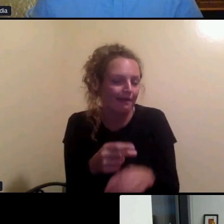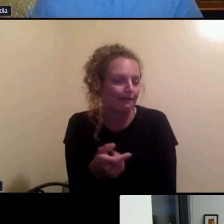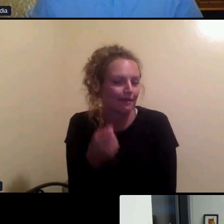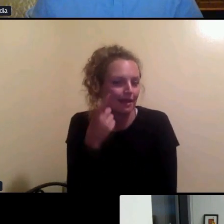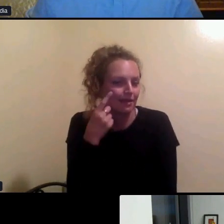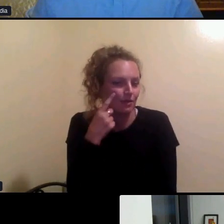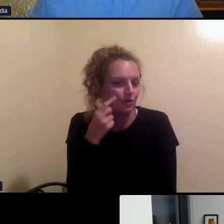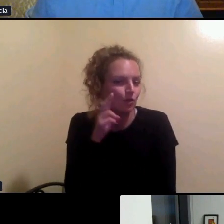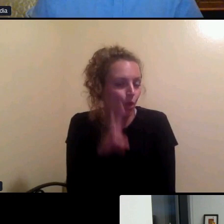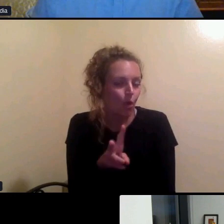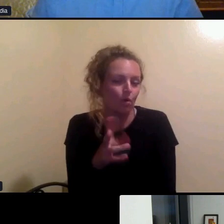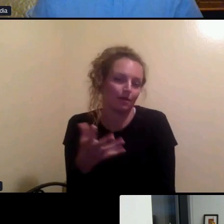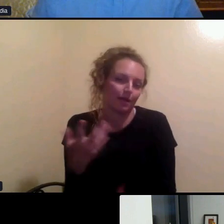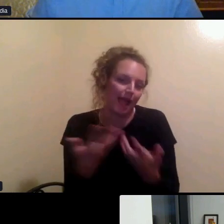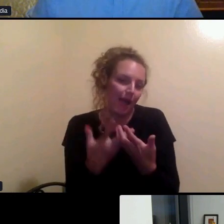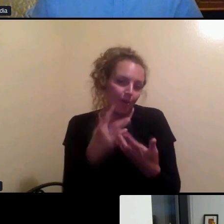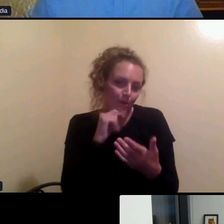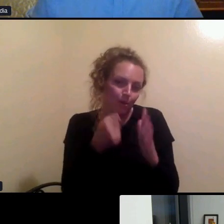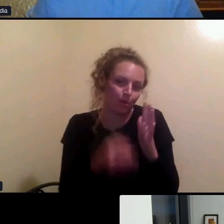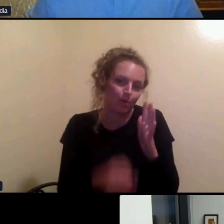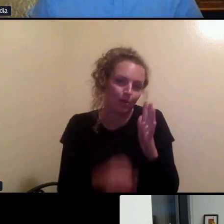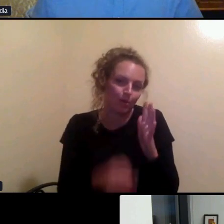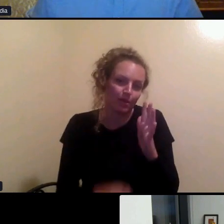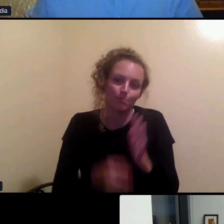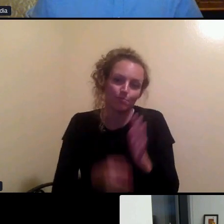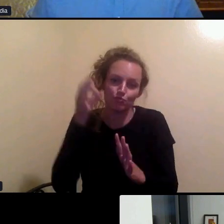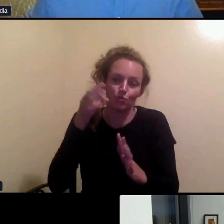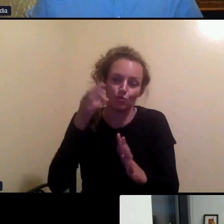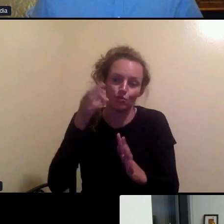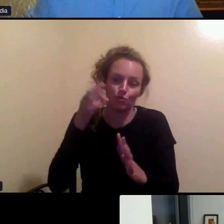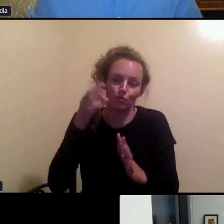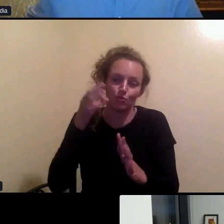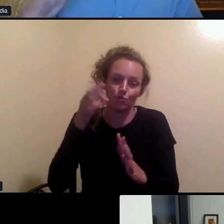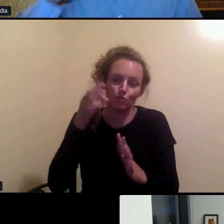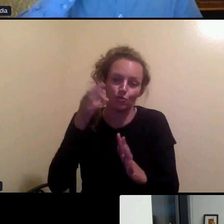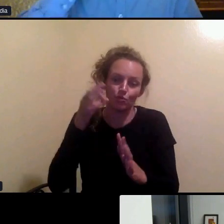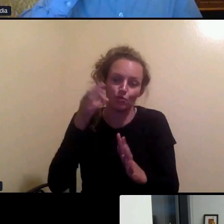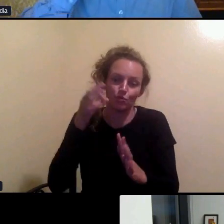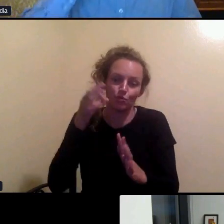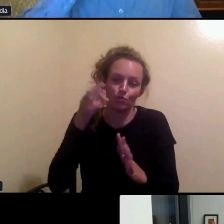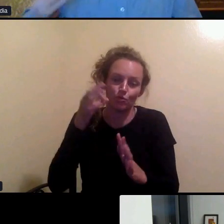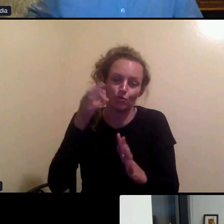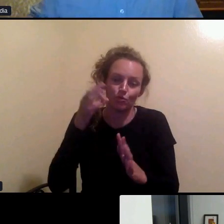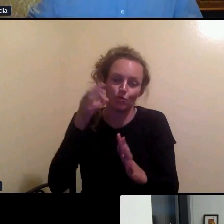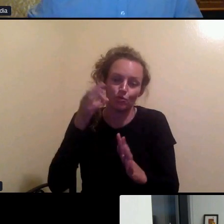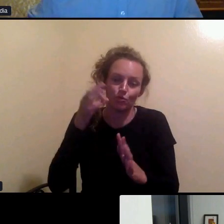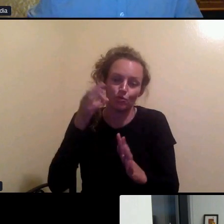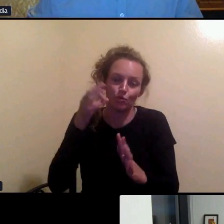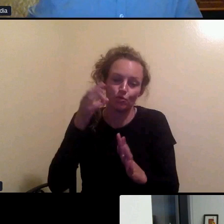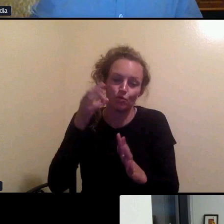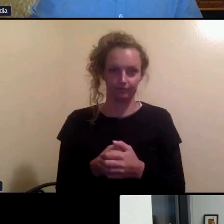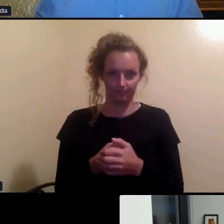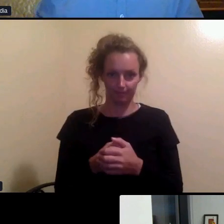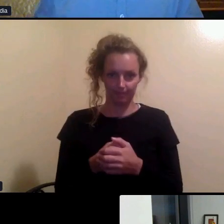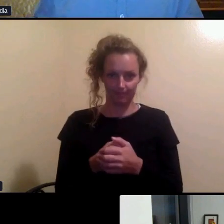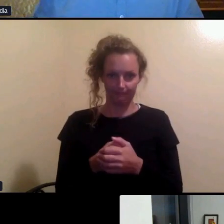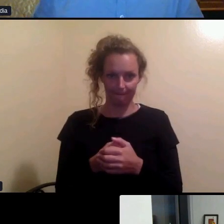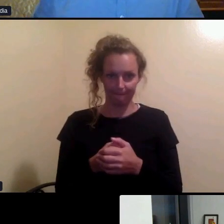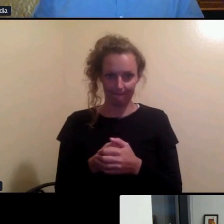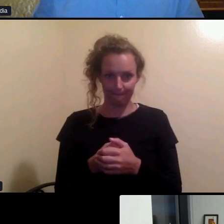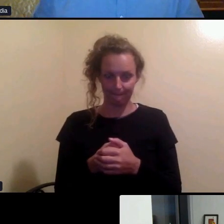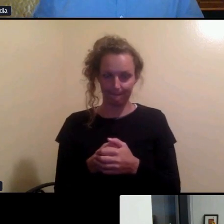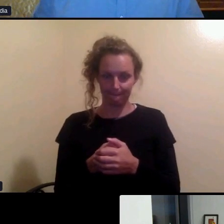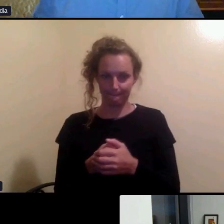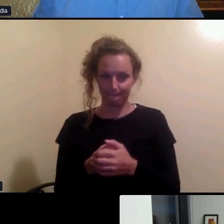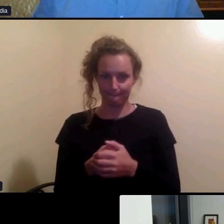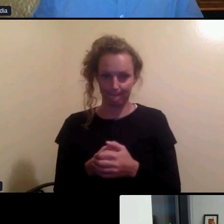for persons with disabilities. Yes, now it may very much look like so, but we push boundaries. We